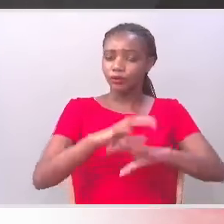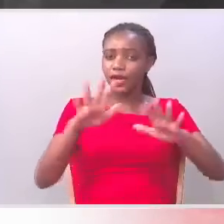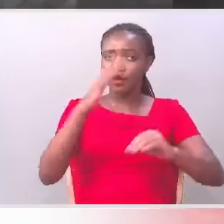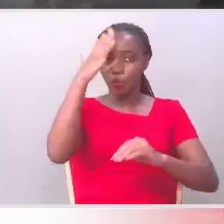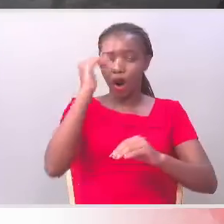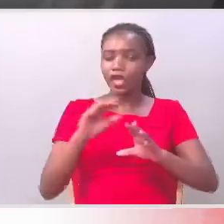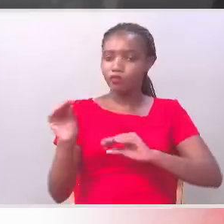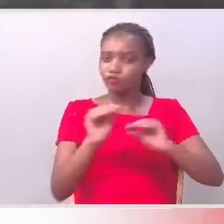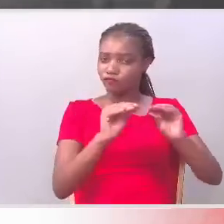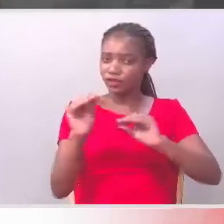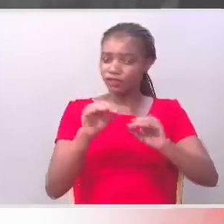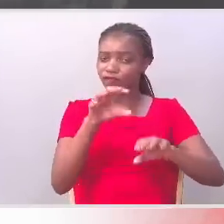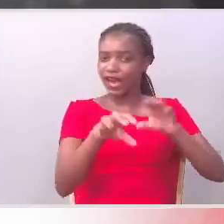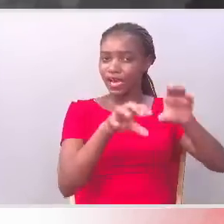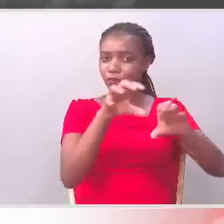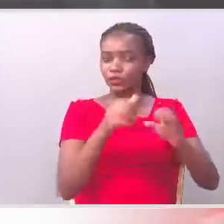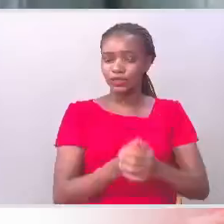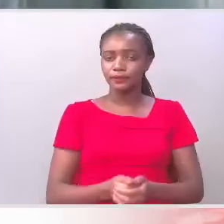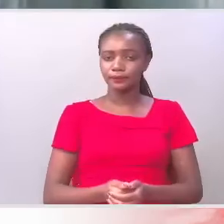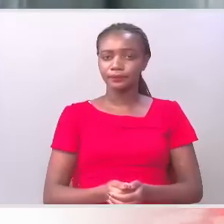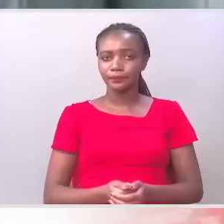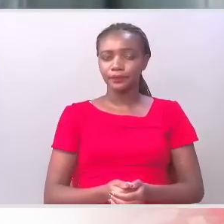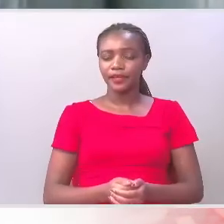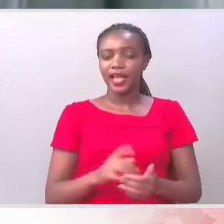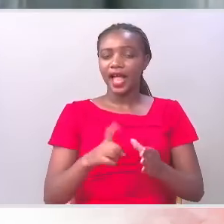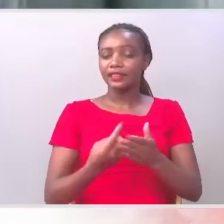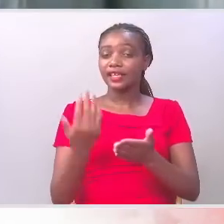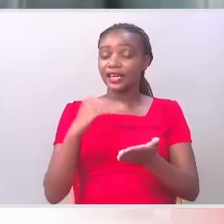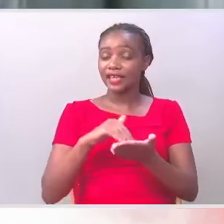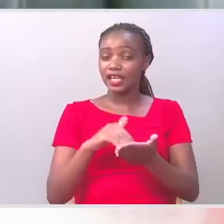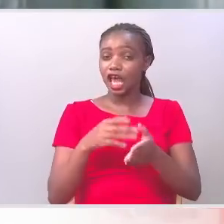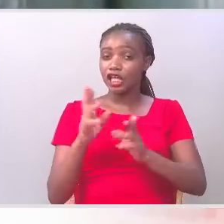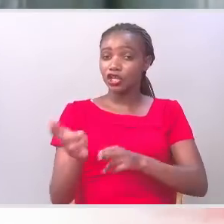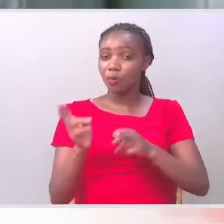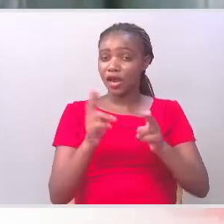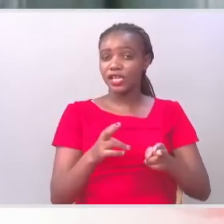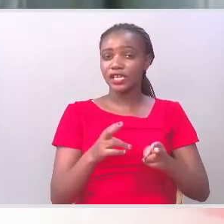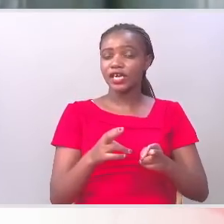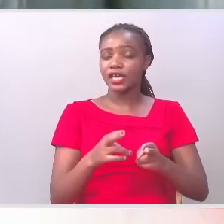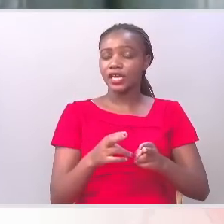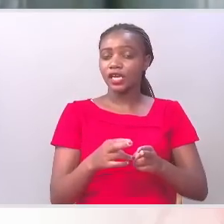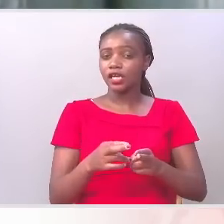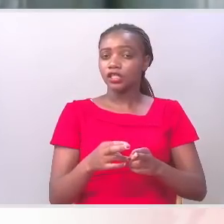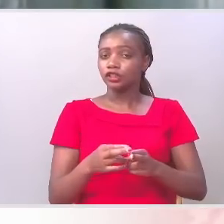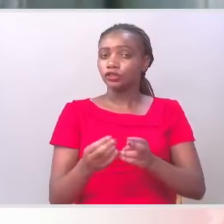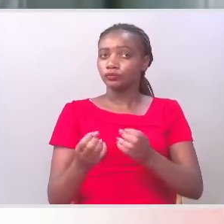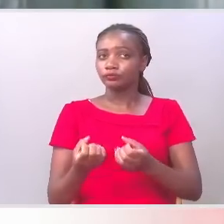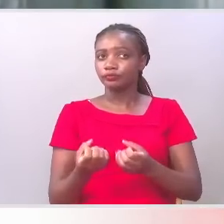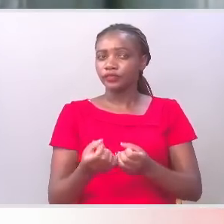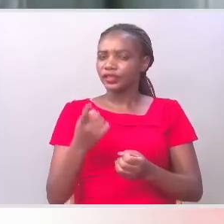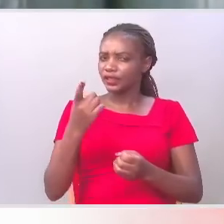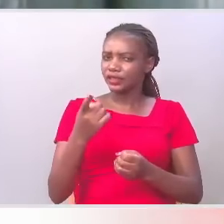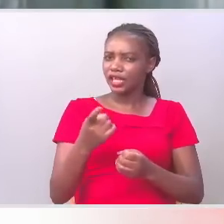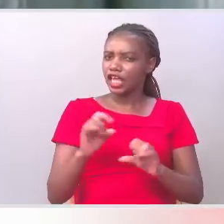of the movement patterns within the landscape. And then normally introduced species are very